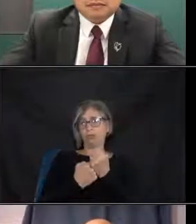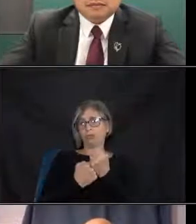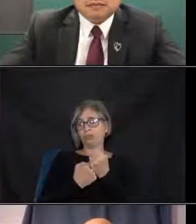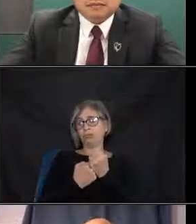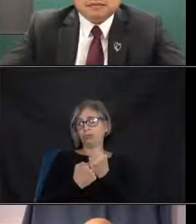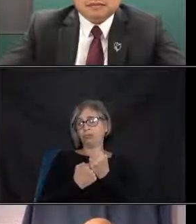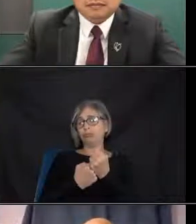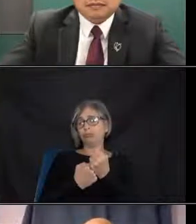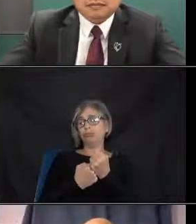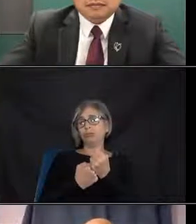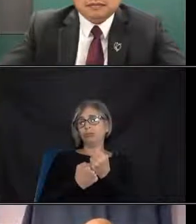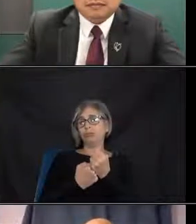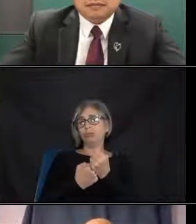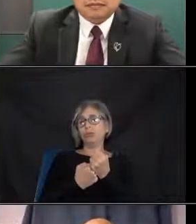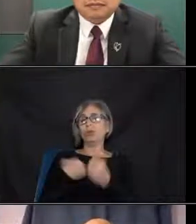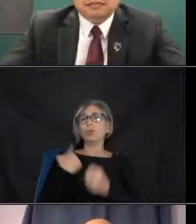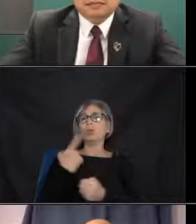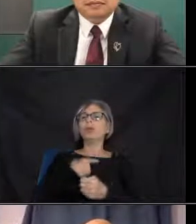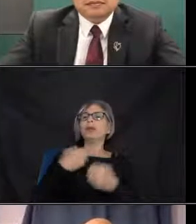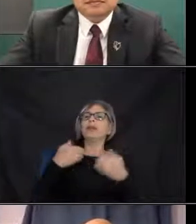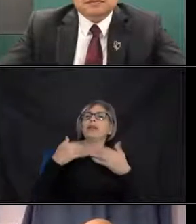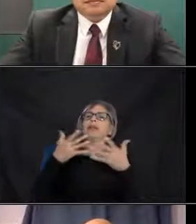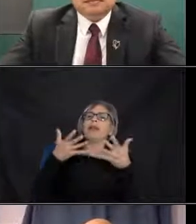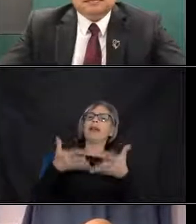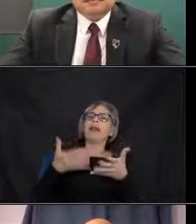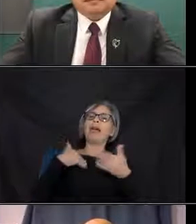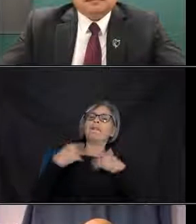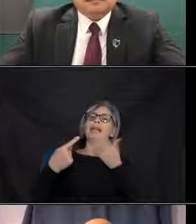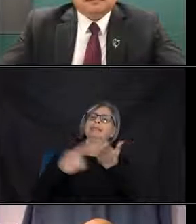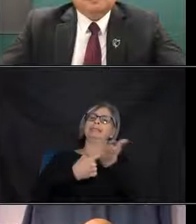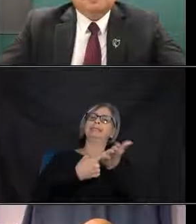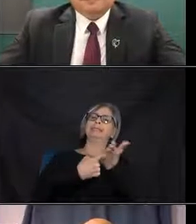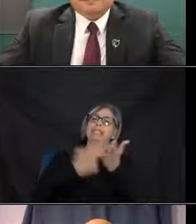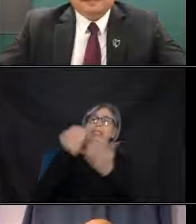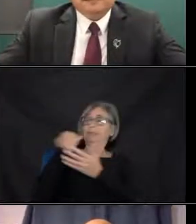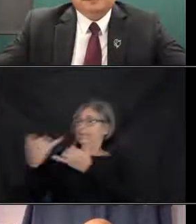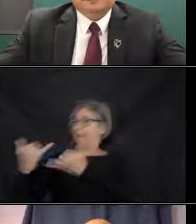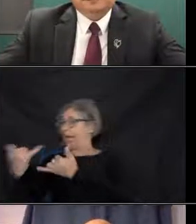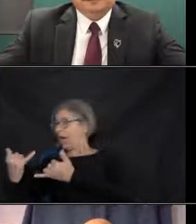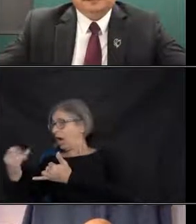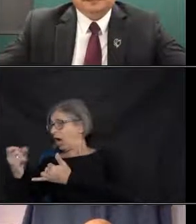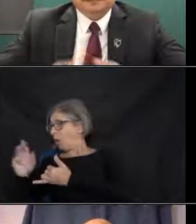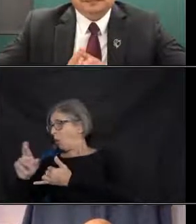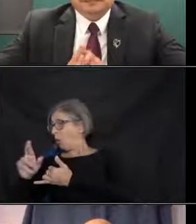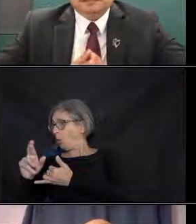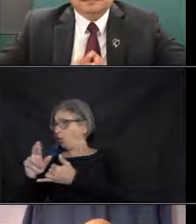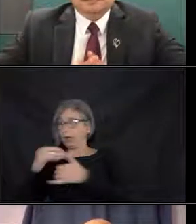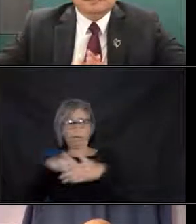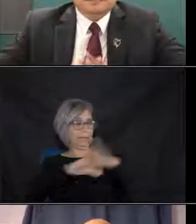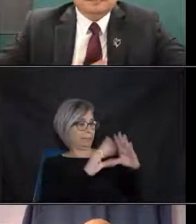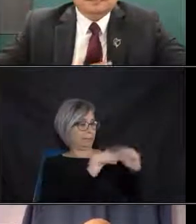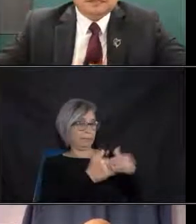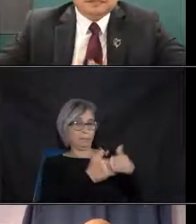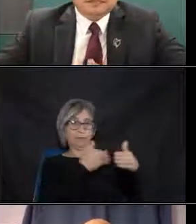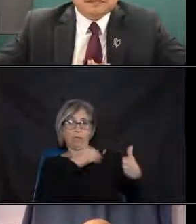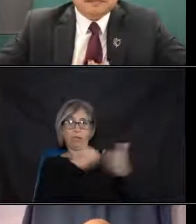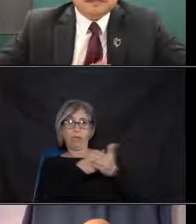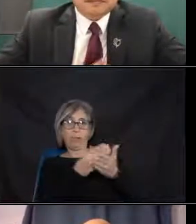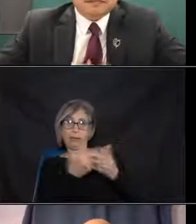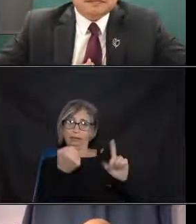and that we have that discussion, whether it's now or at a soon meeting before the budget